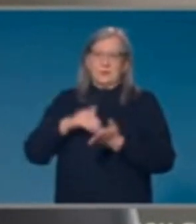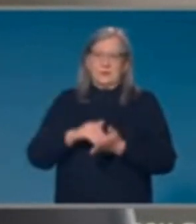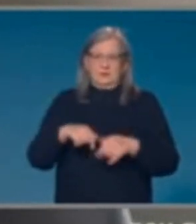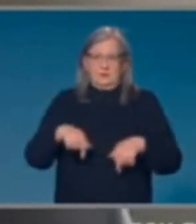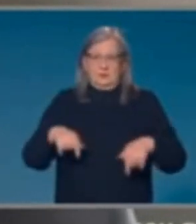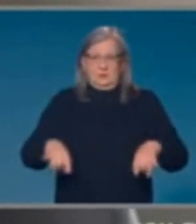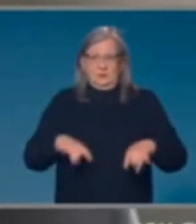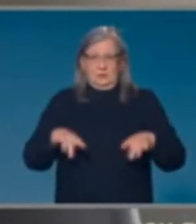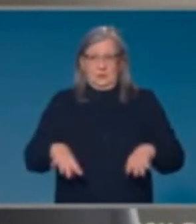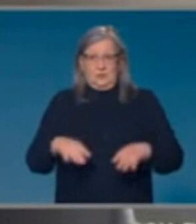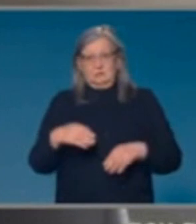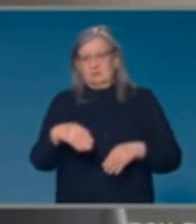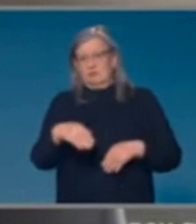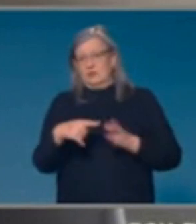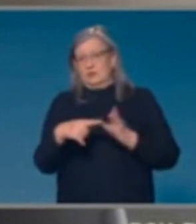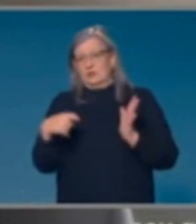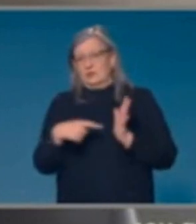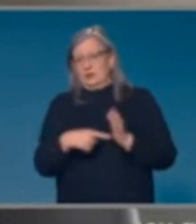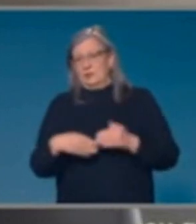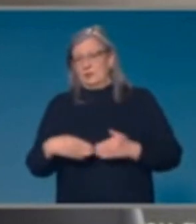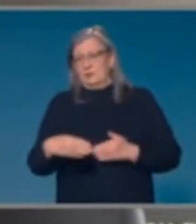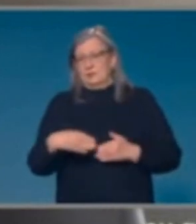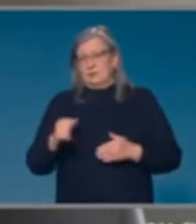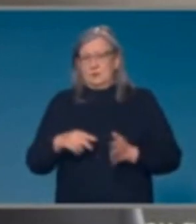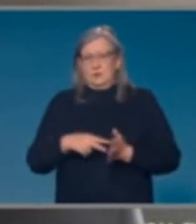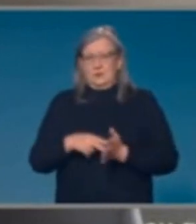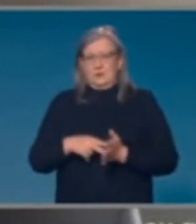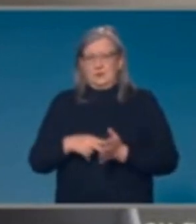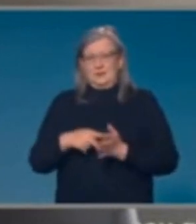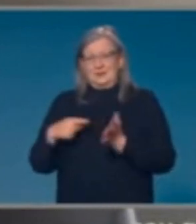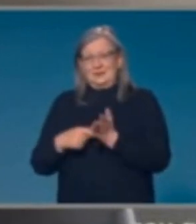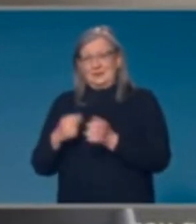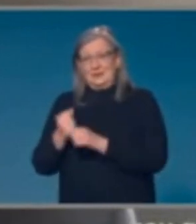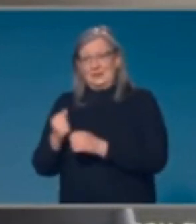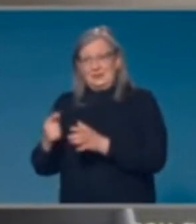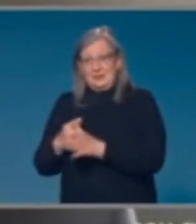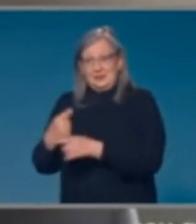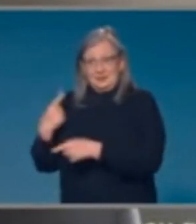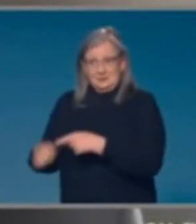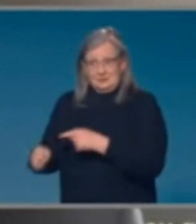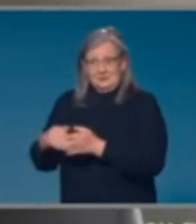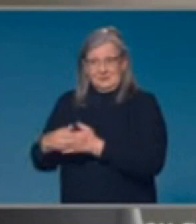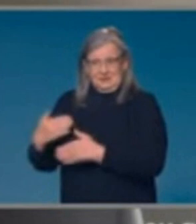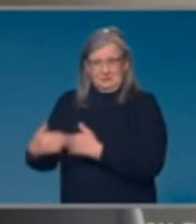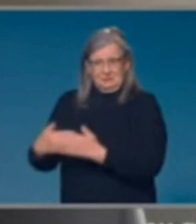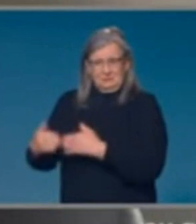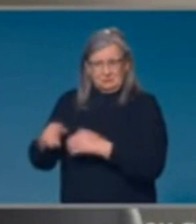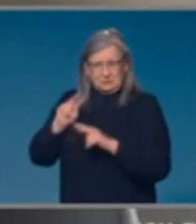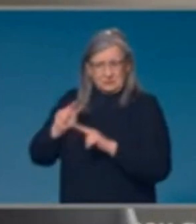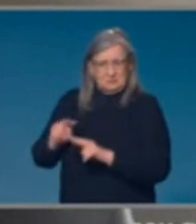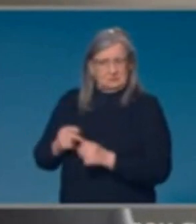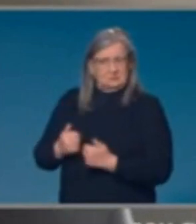subject to TGA approval, which is advanced and I'm advised is proceeding very positively, will be made